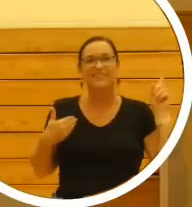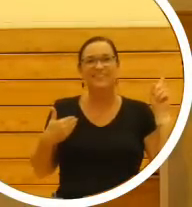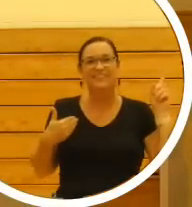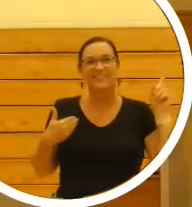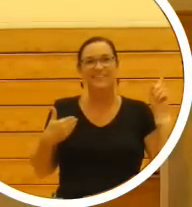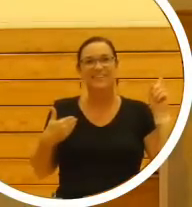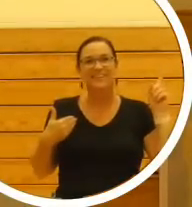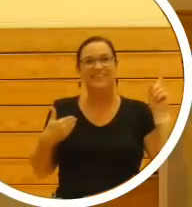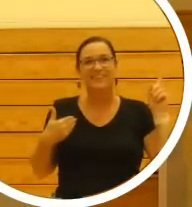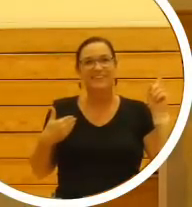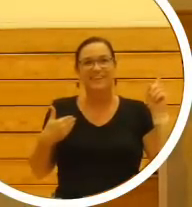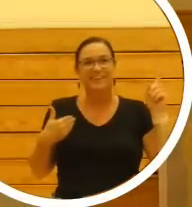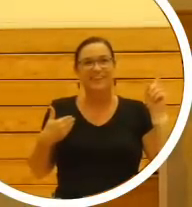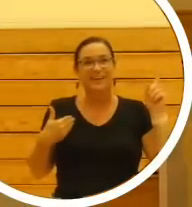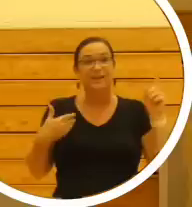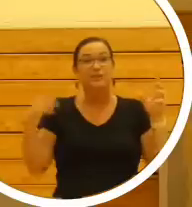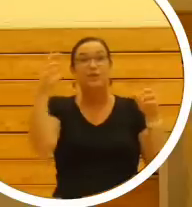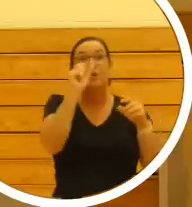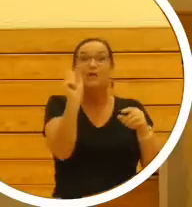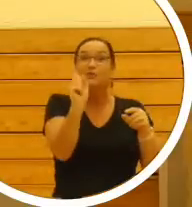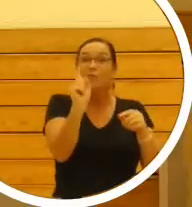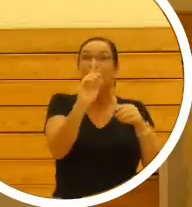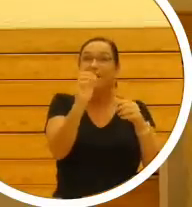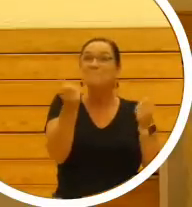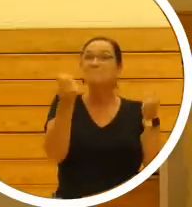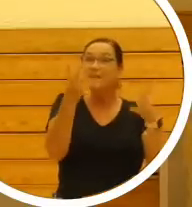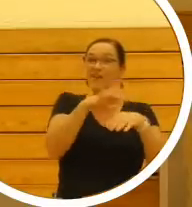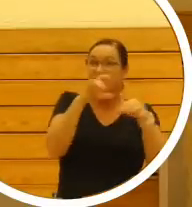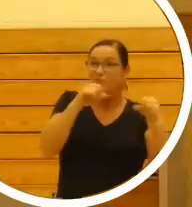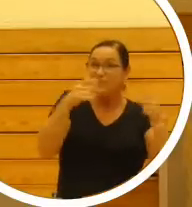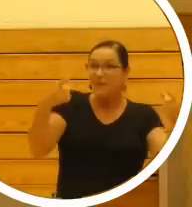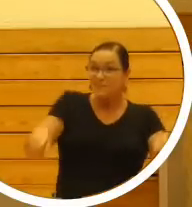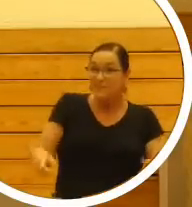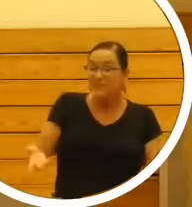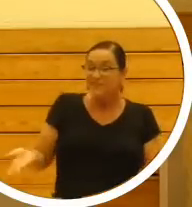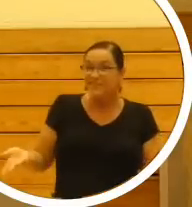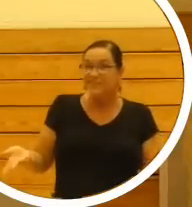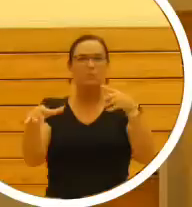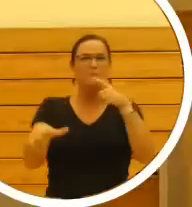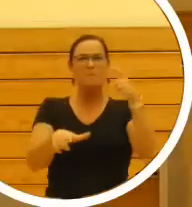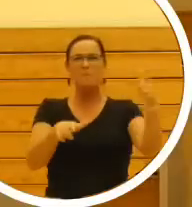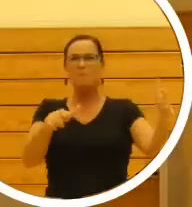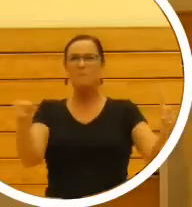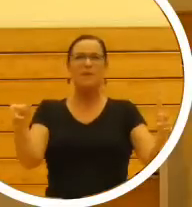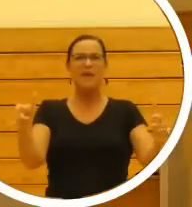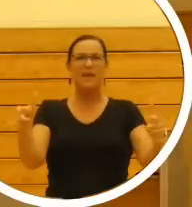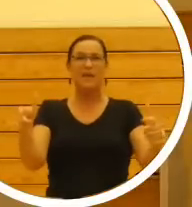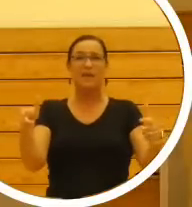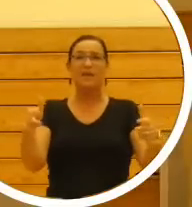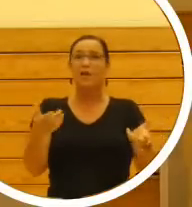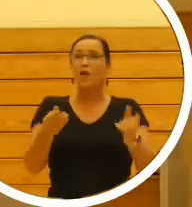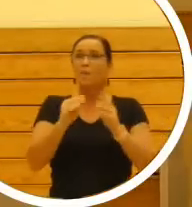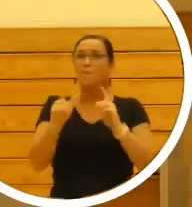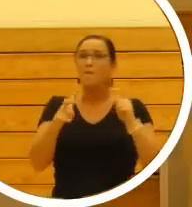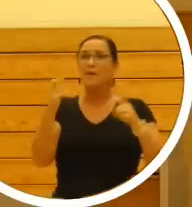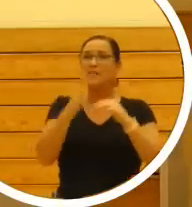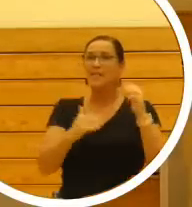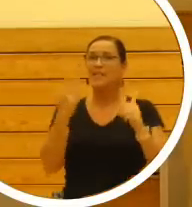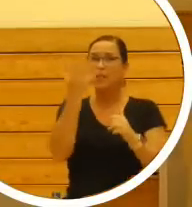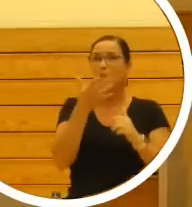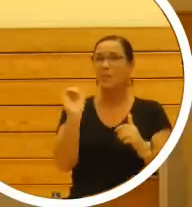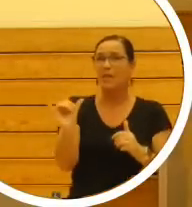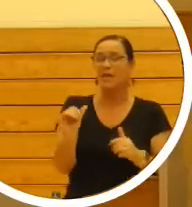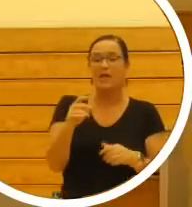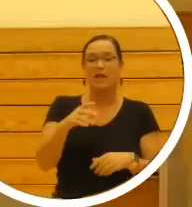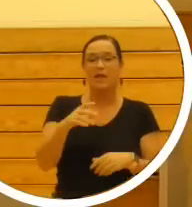So guess where lots of earthquakes are going to happen. Yeah, much bigger than they look like. Kilauea, which just